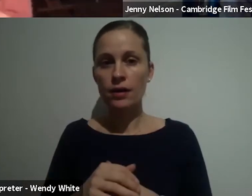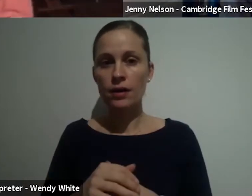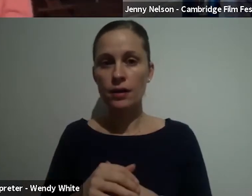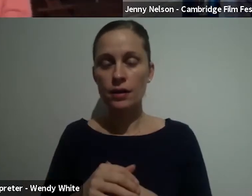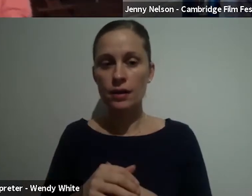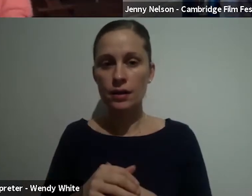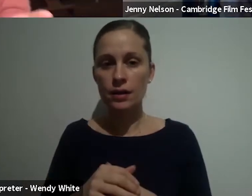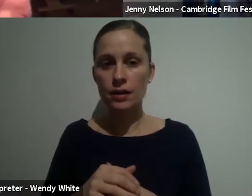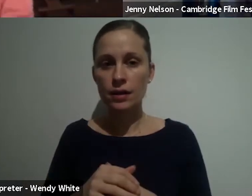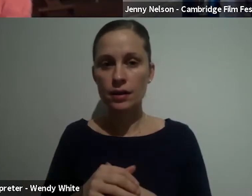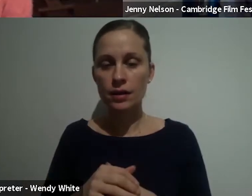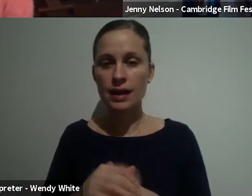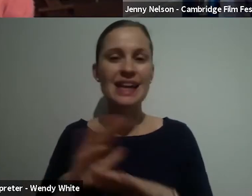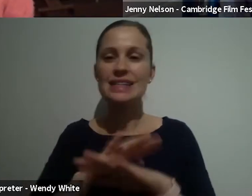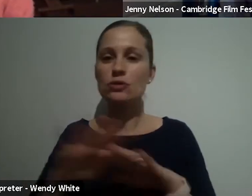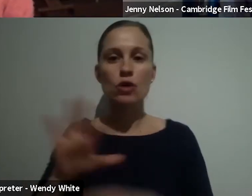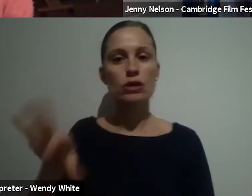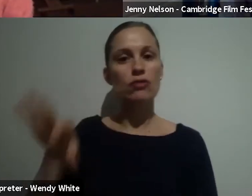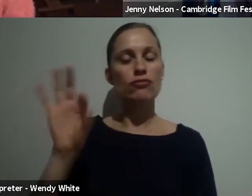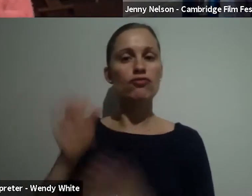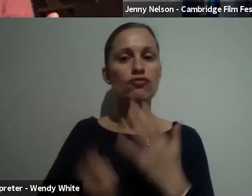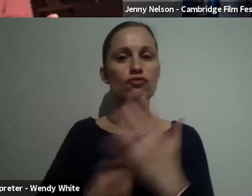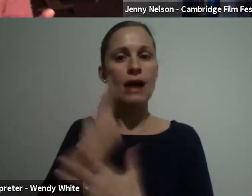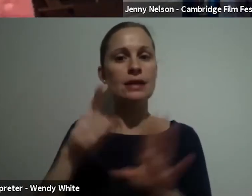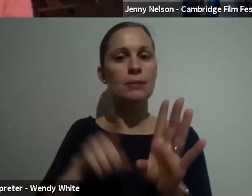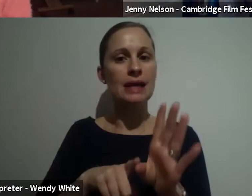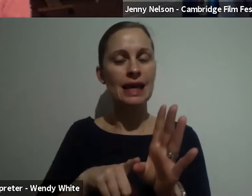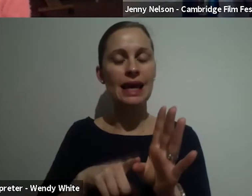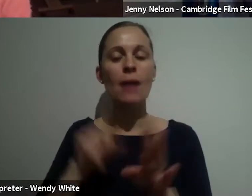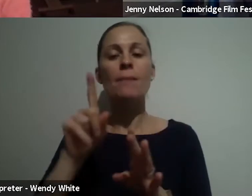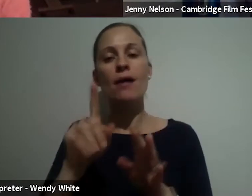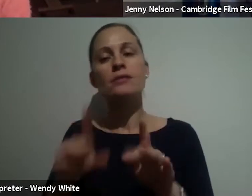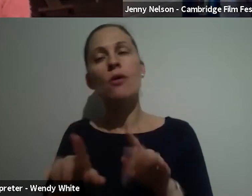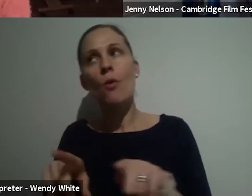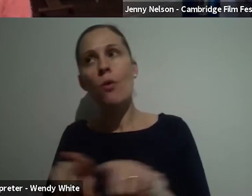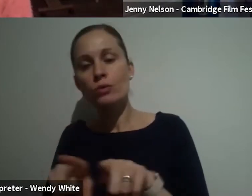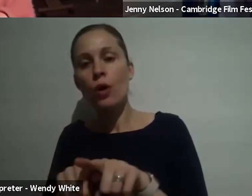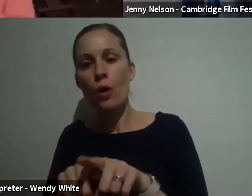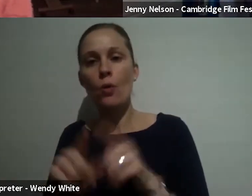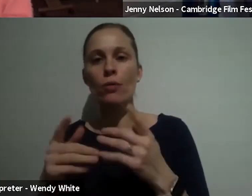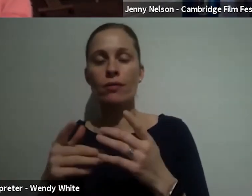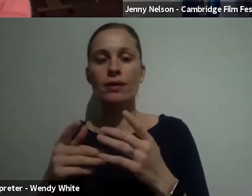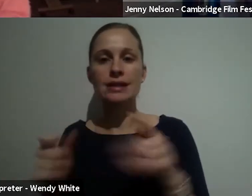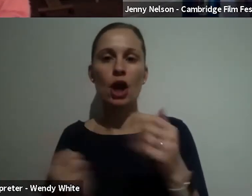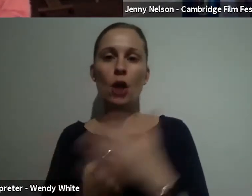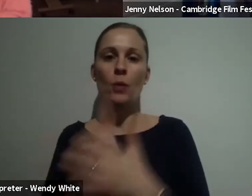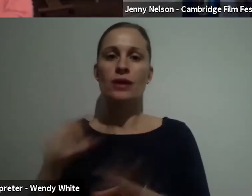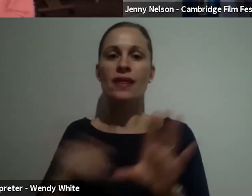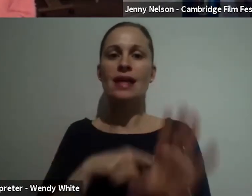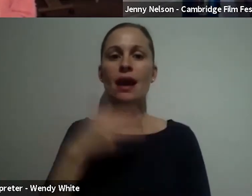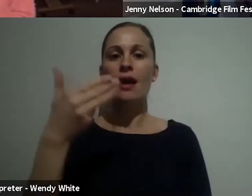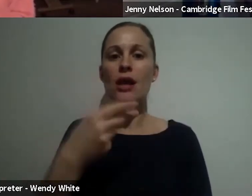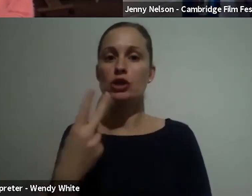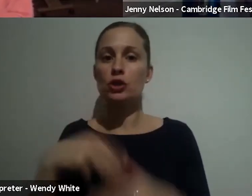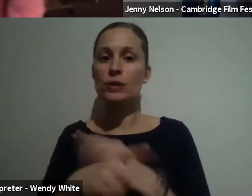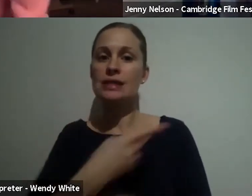it's not chosen at random, but at the same time, it's a coincidence because the year 92 in Spain was very special,